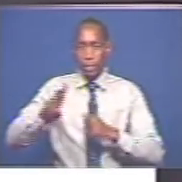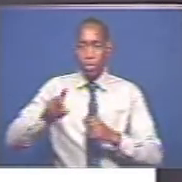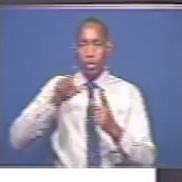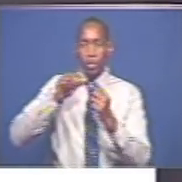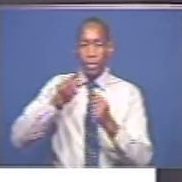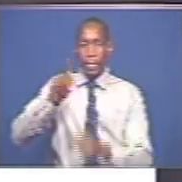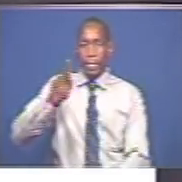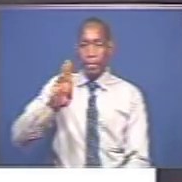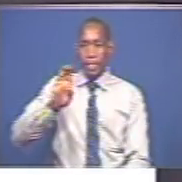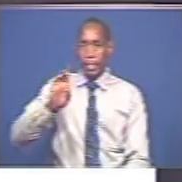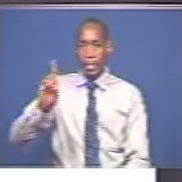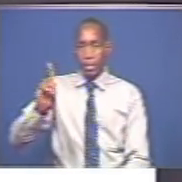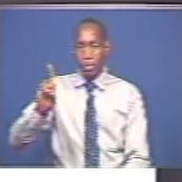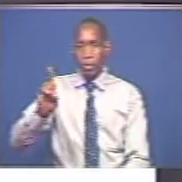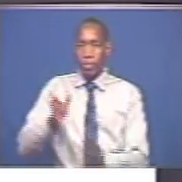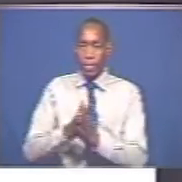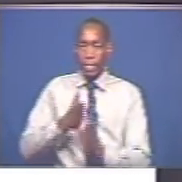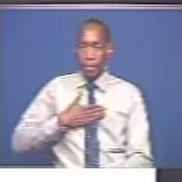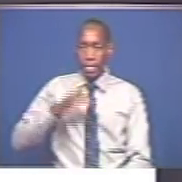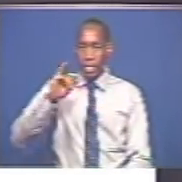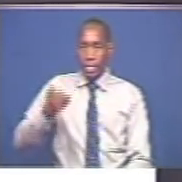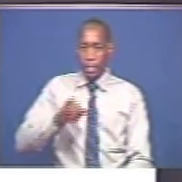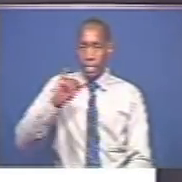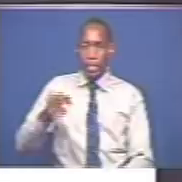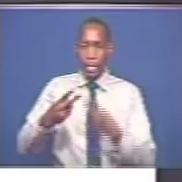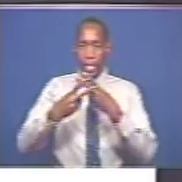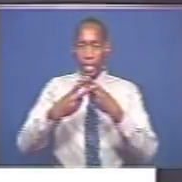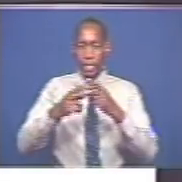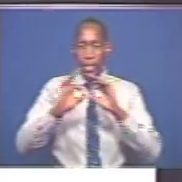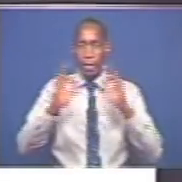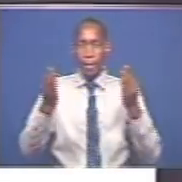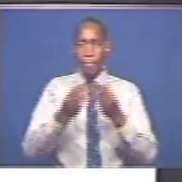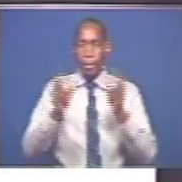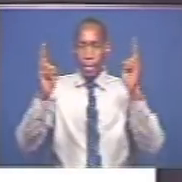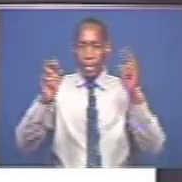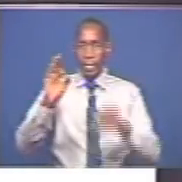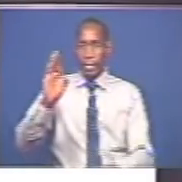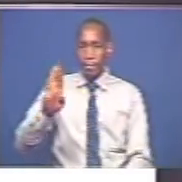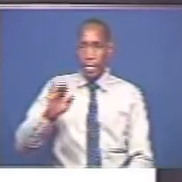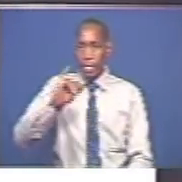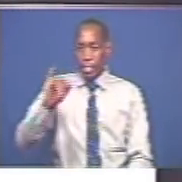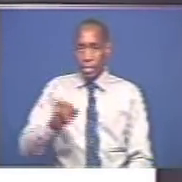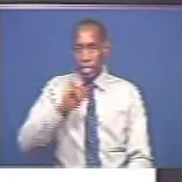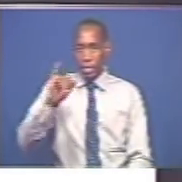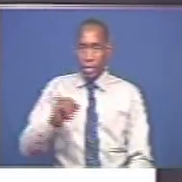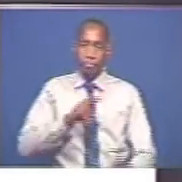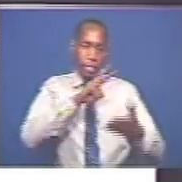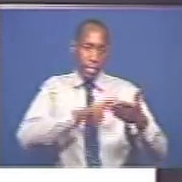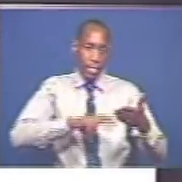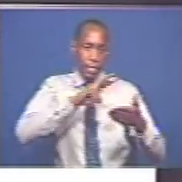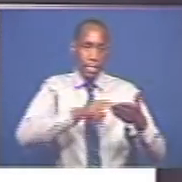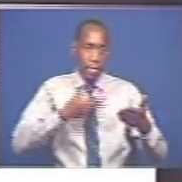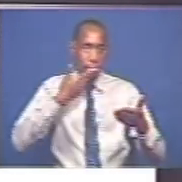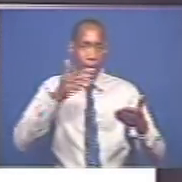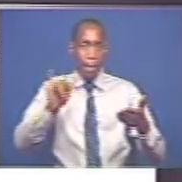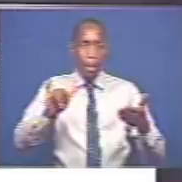at KBC Channel 1 or J Kioria. The hashtag is Family Matters. On Facebook, John Jacob Kioria. We'll be reading your feedback